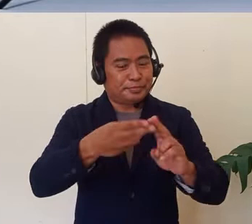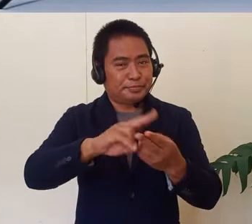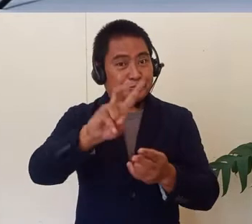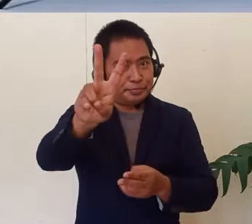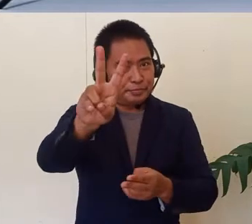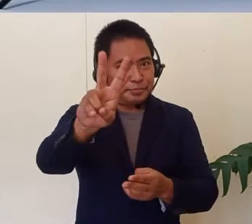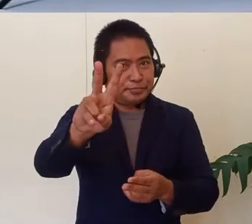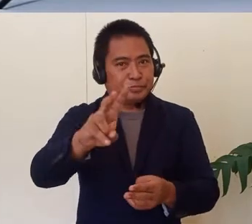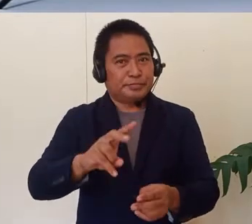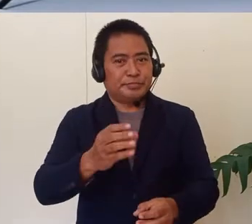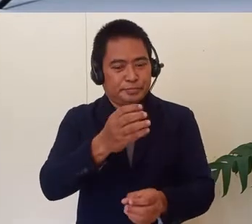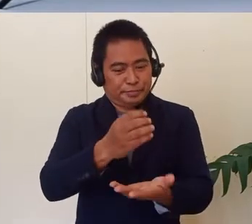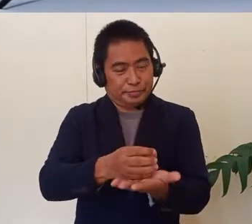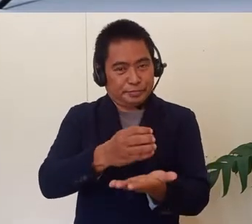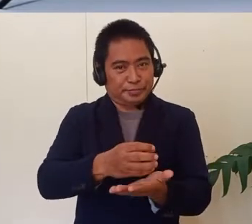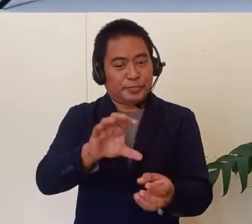Your answer?